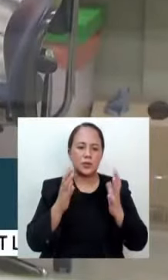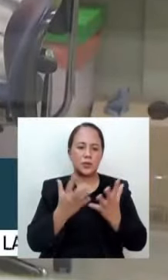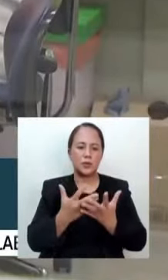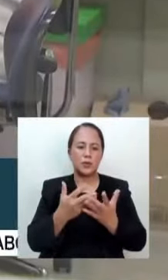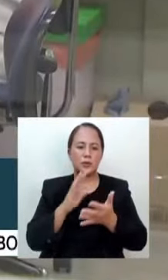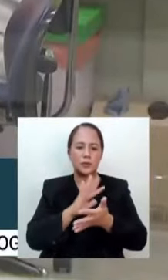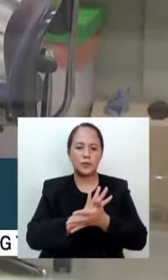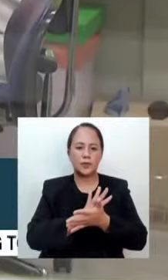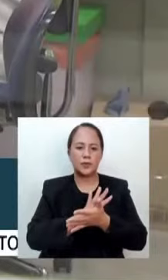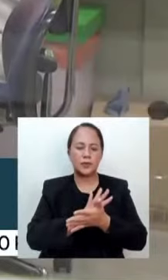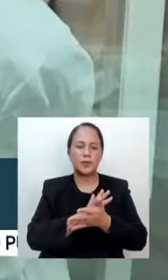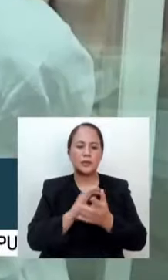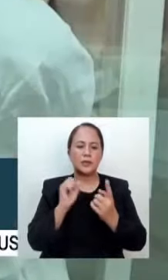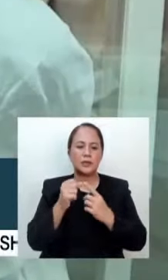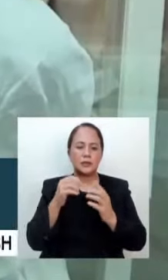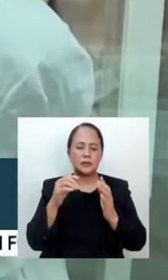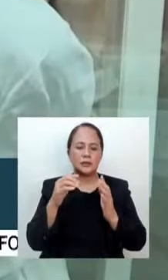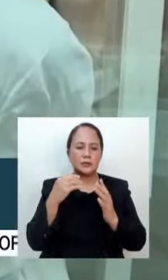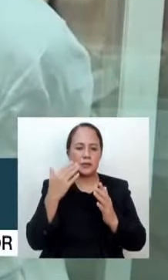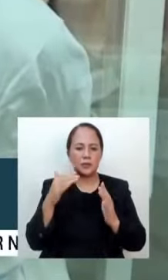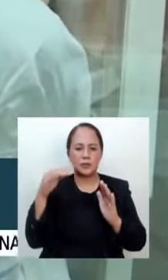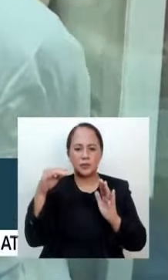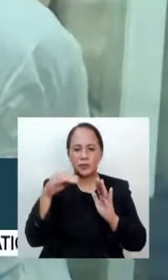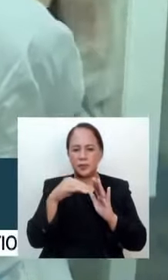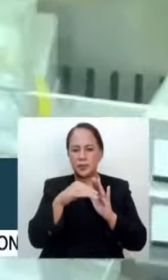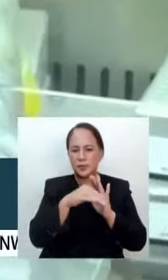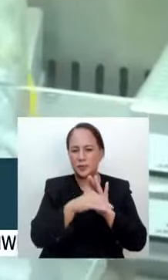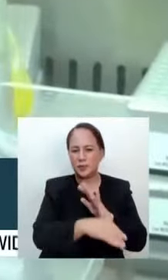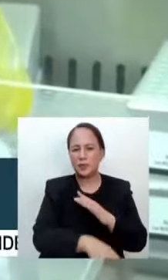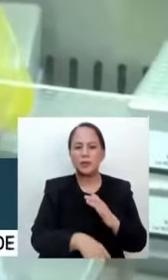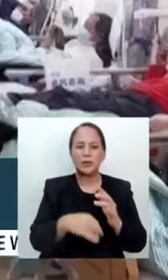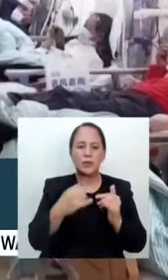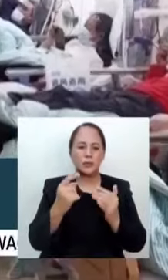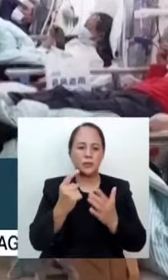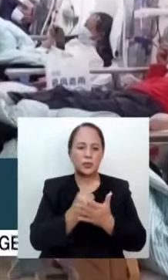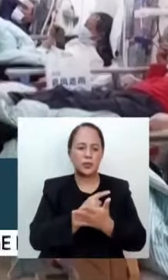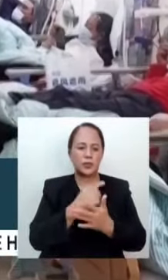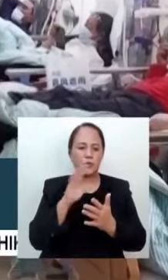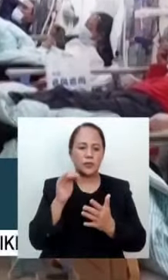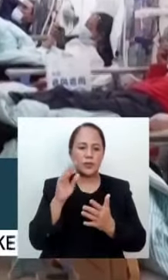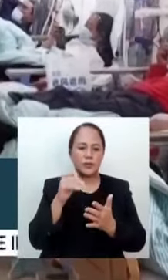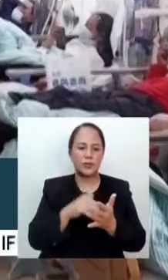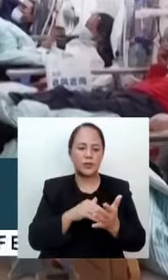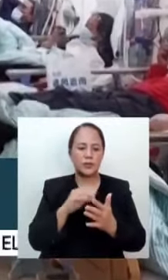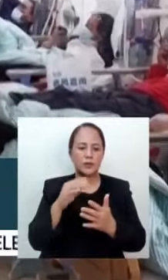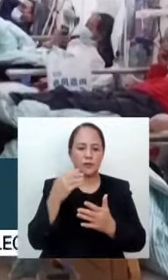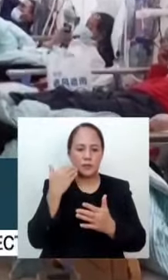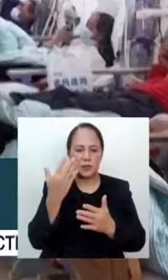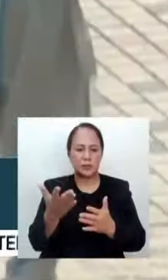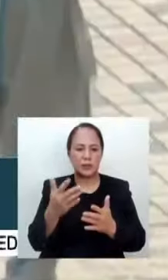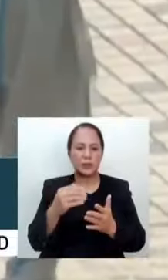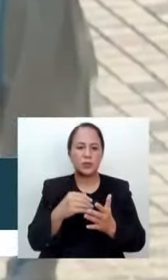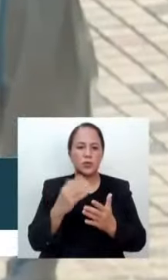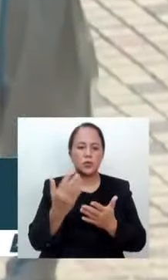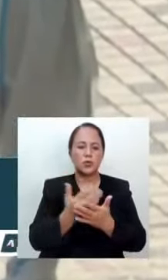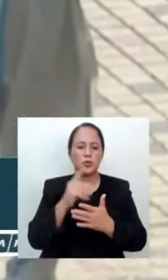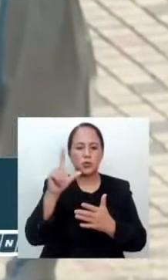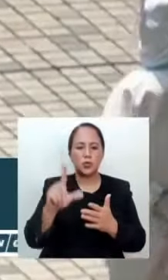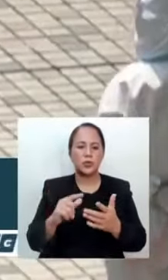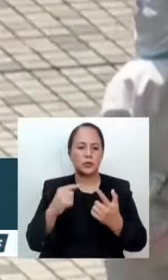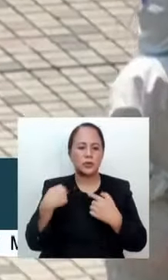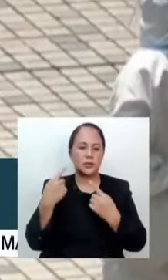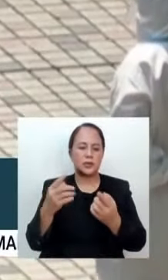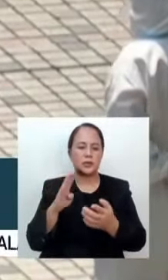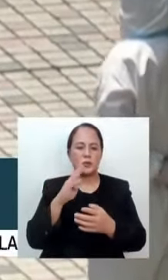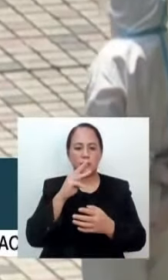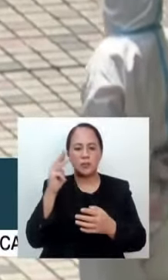COVID cases and deaths have been dropping dramatically, with last week's 15,000 fatalities marking a new low since March